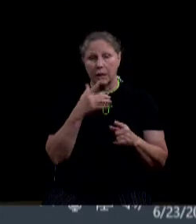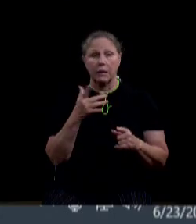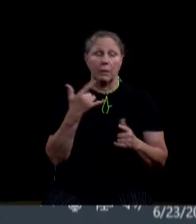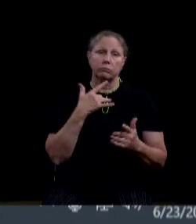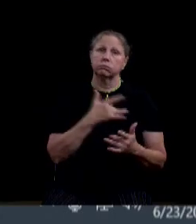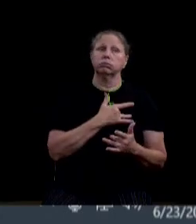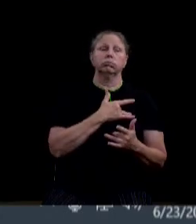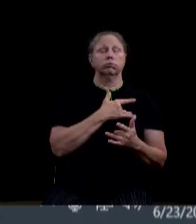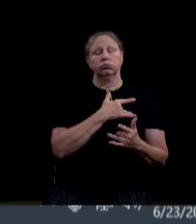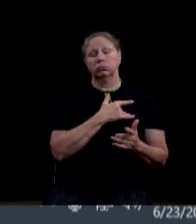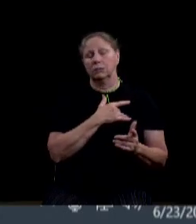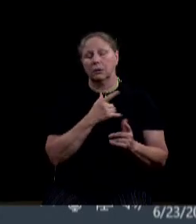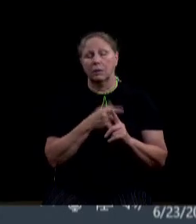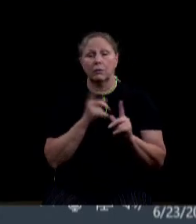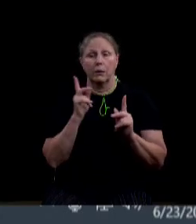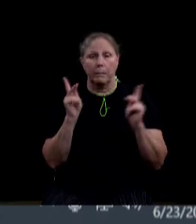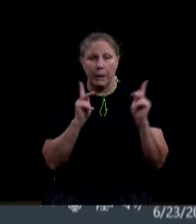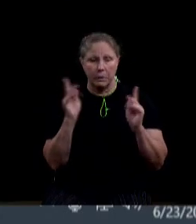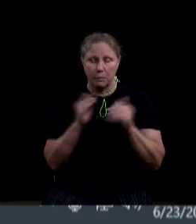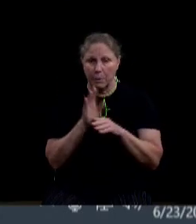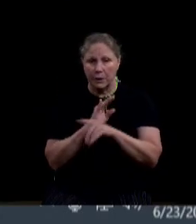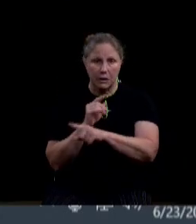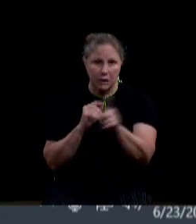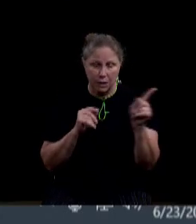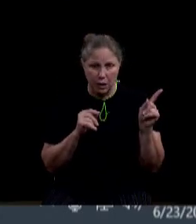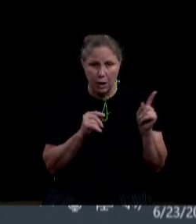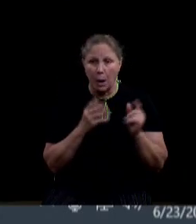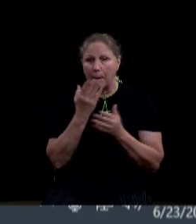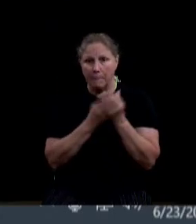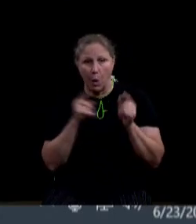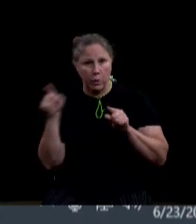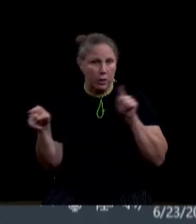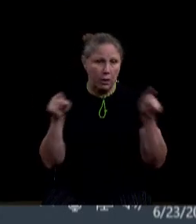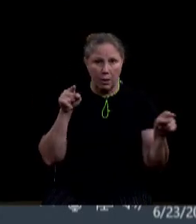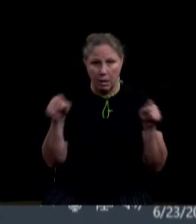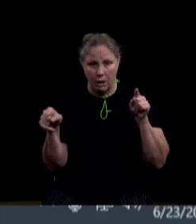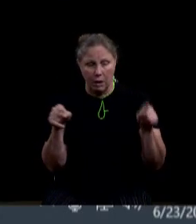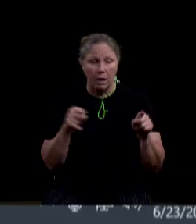in Waco on both sides of the issue. You've got my respect, my